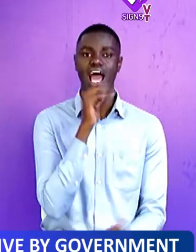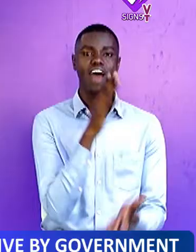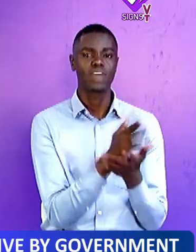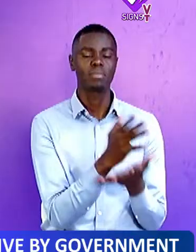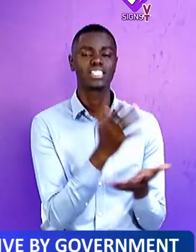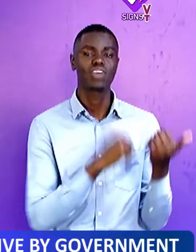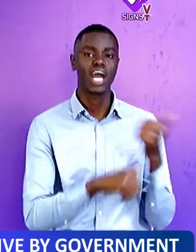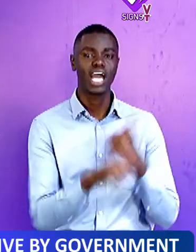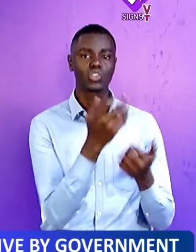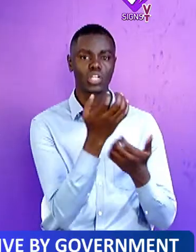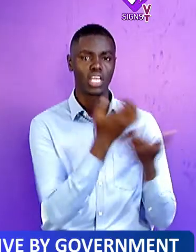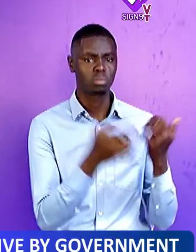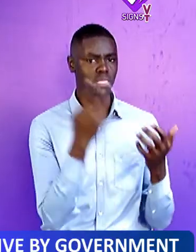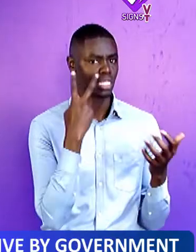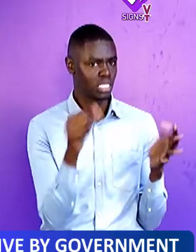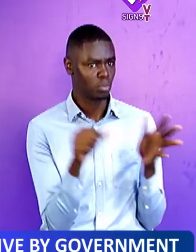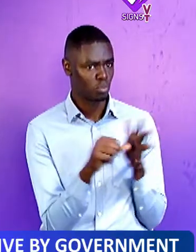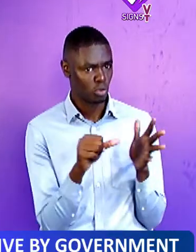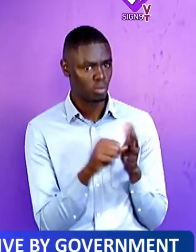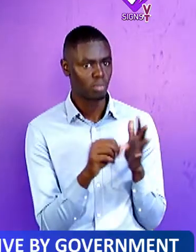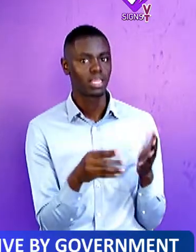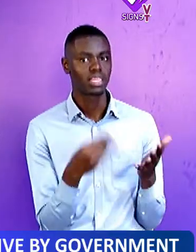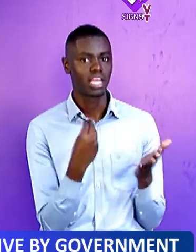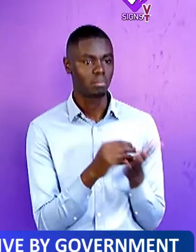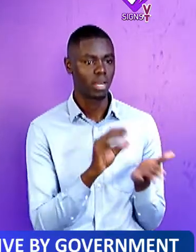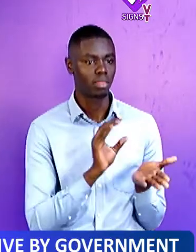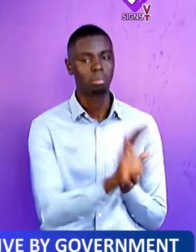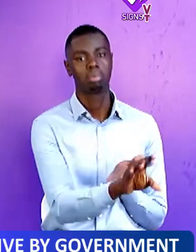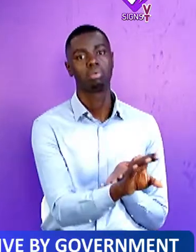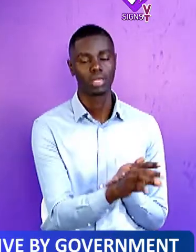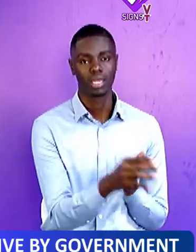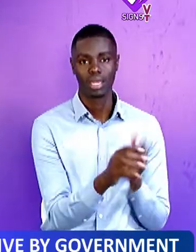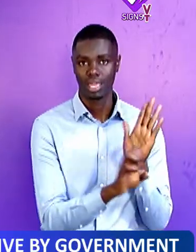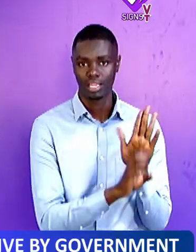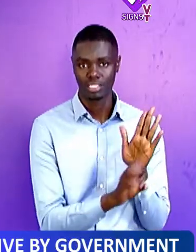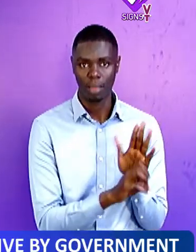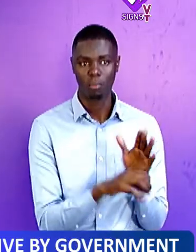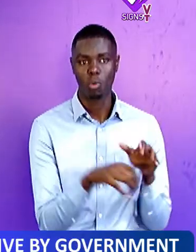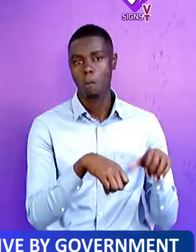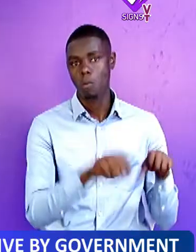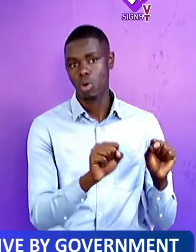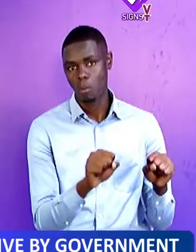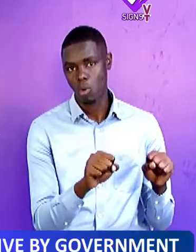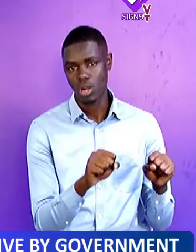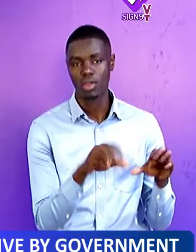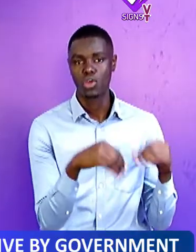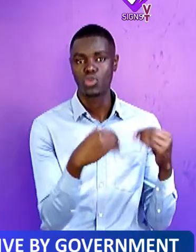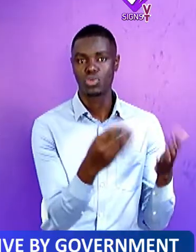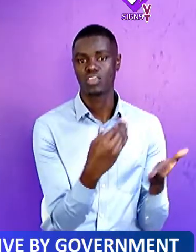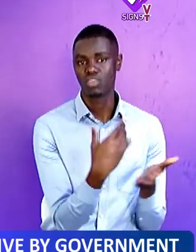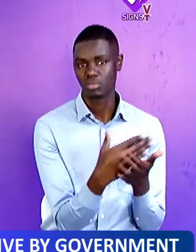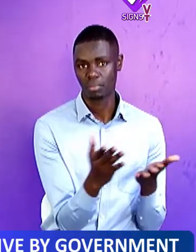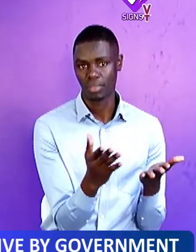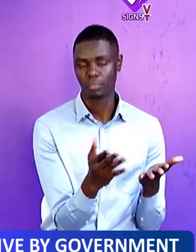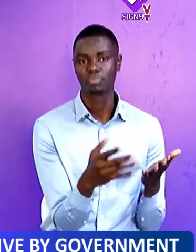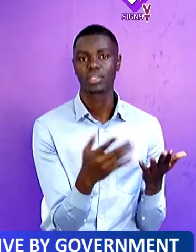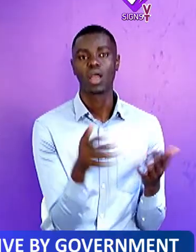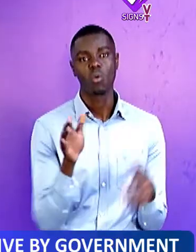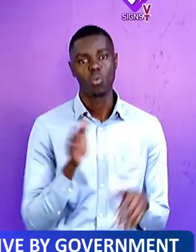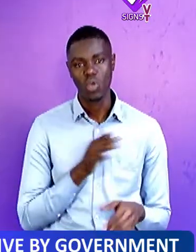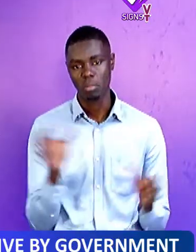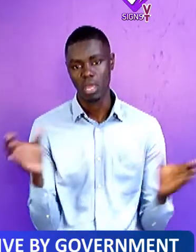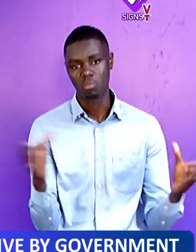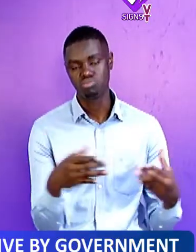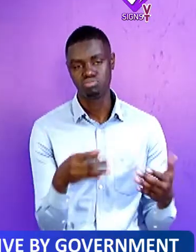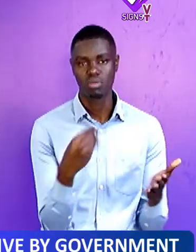economists normally see problems and they throw money at them. For example, you bring boda, you give them something. You bring some women, you give